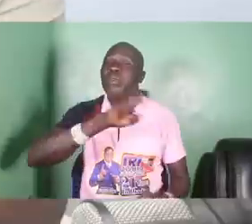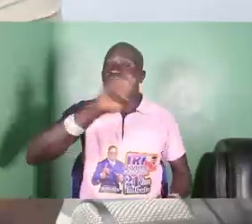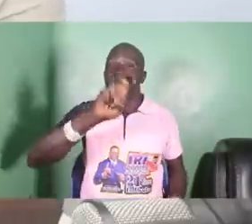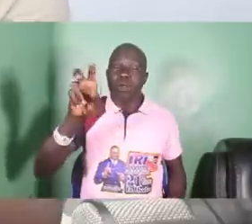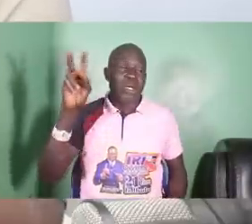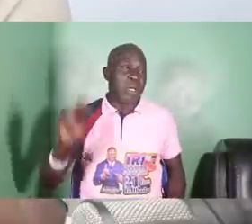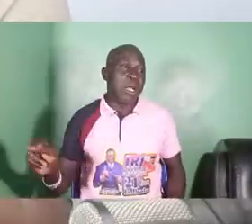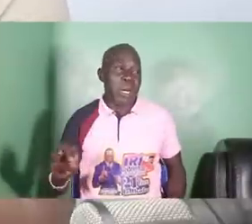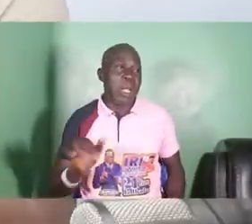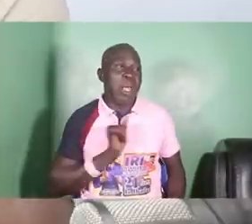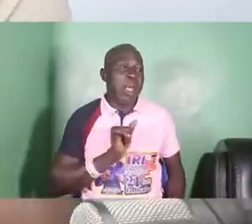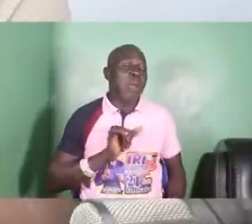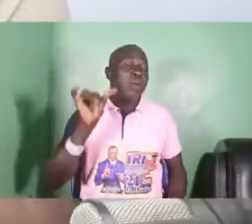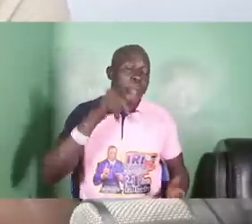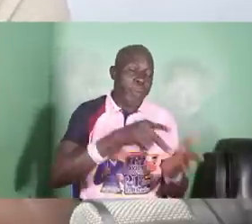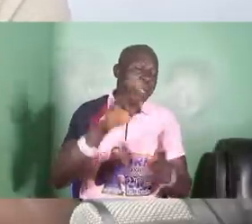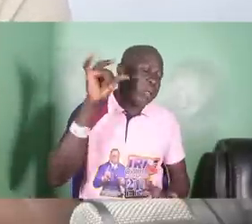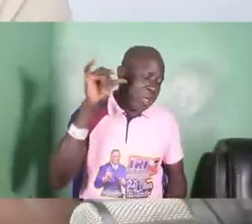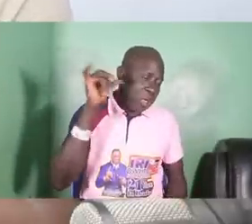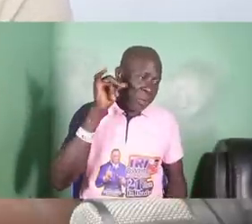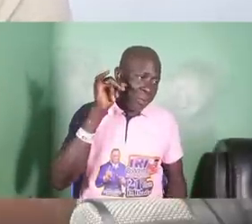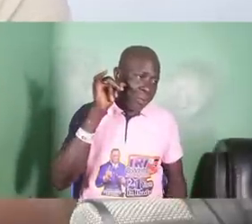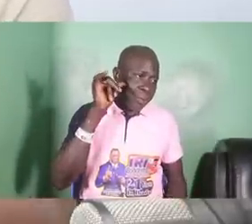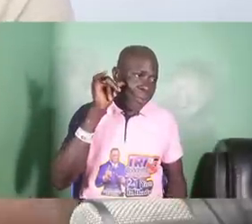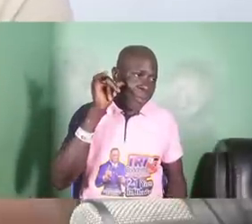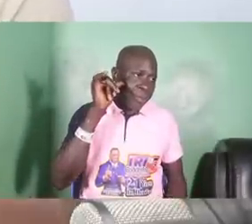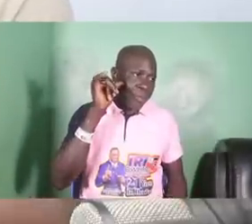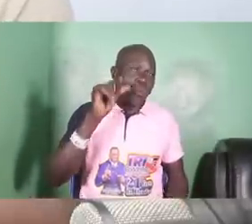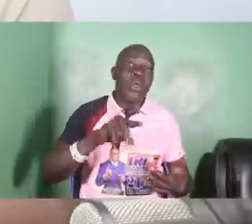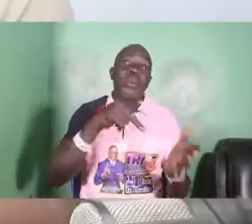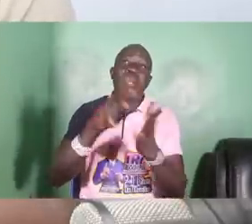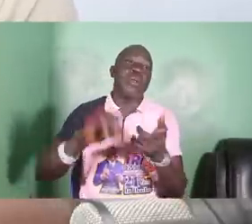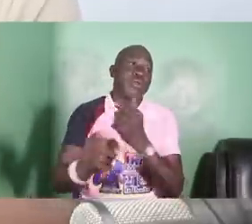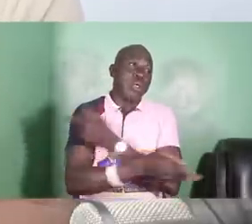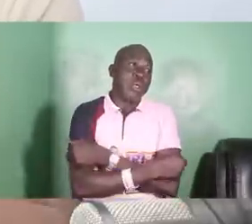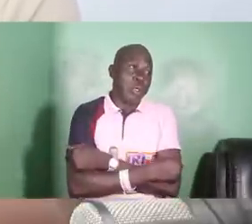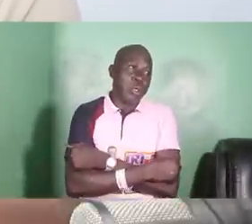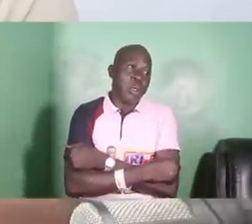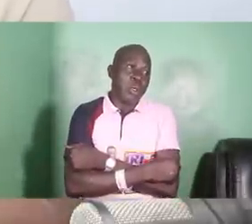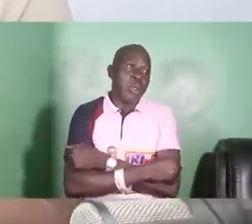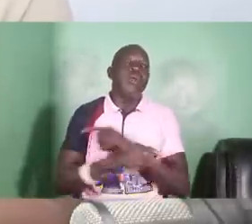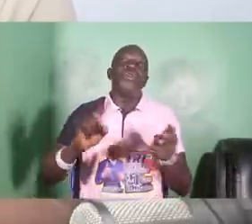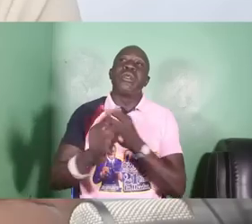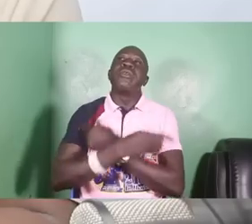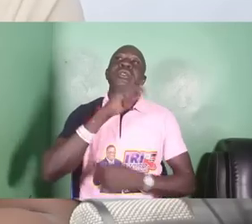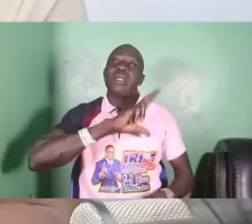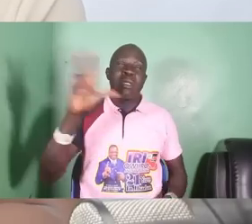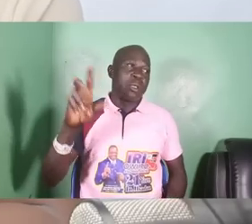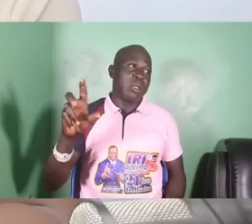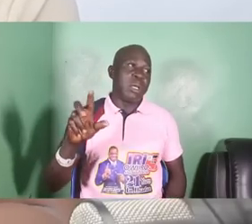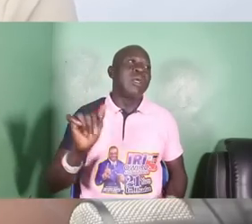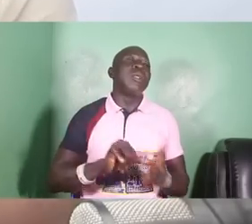give 200 naira offering. We prayed for yesterday. Today, It's got three